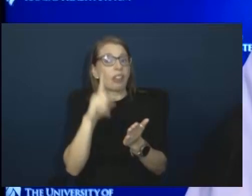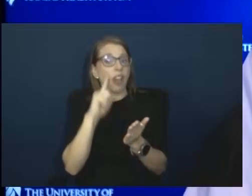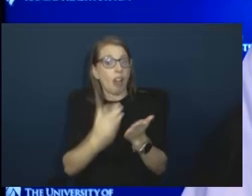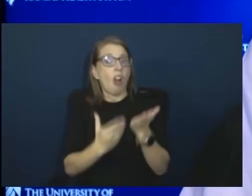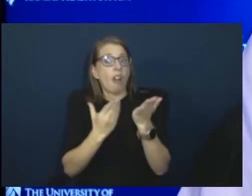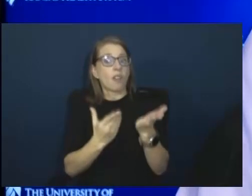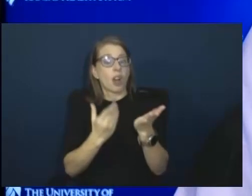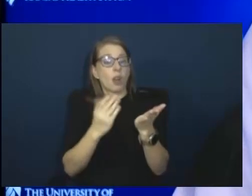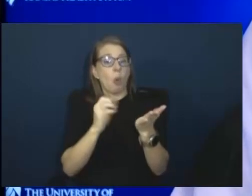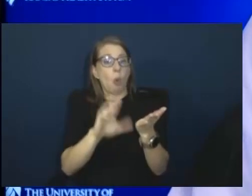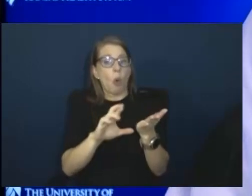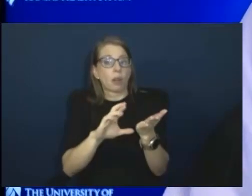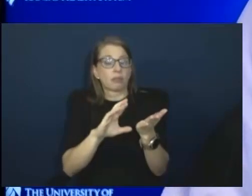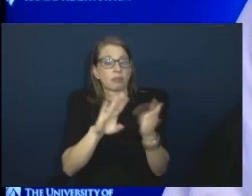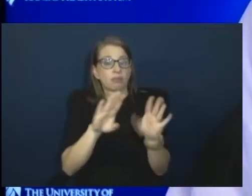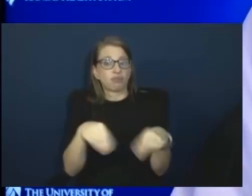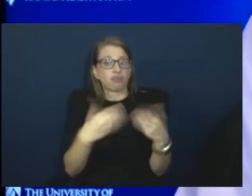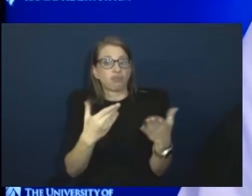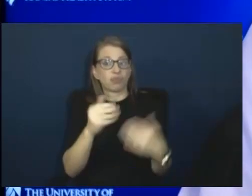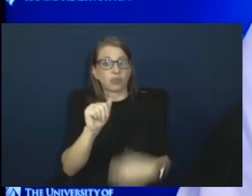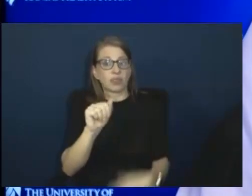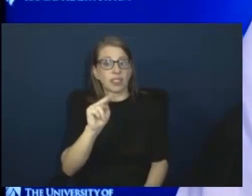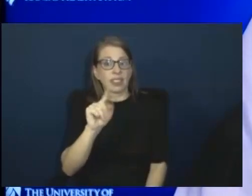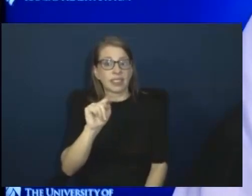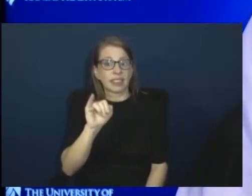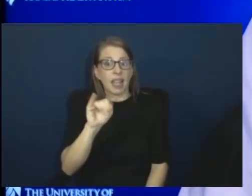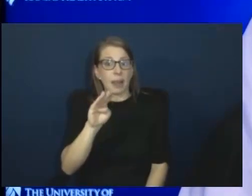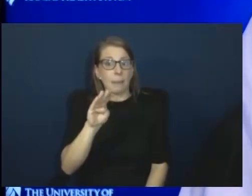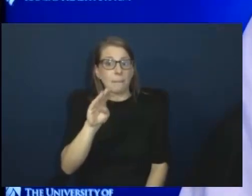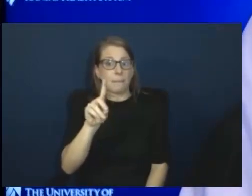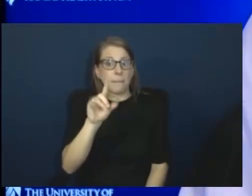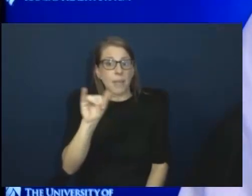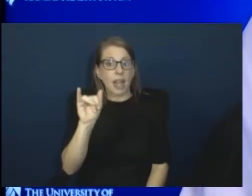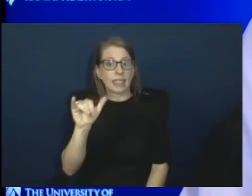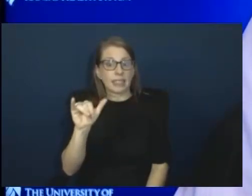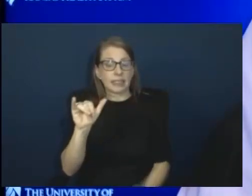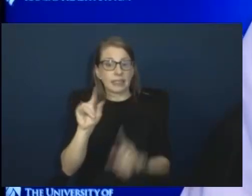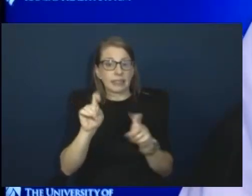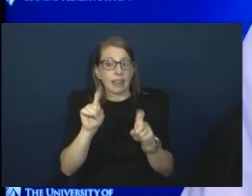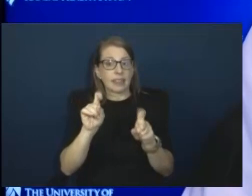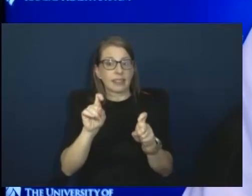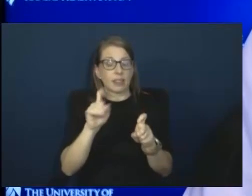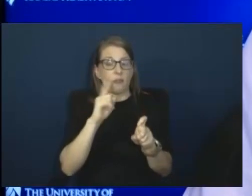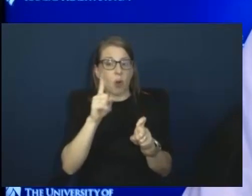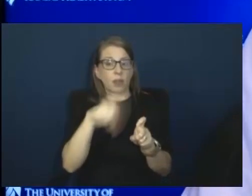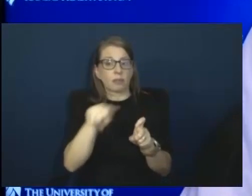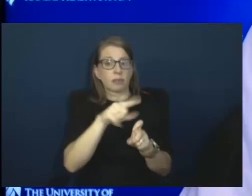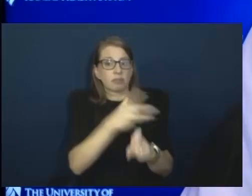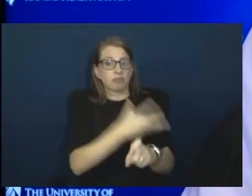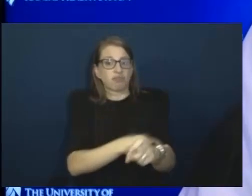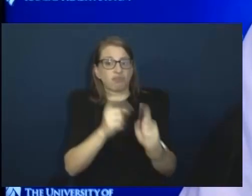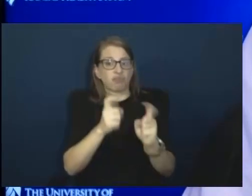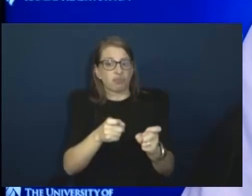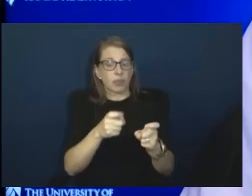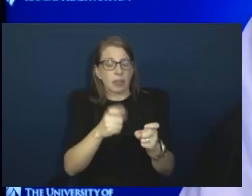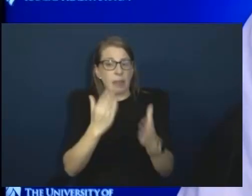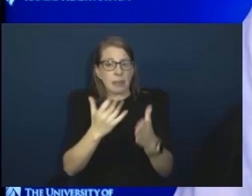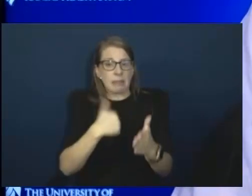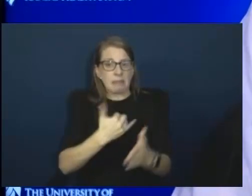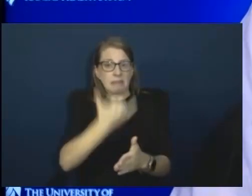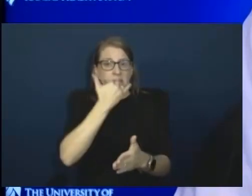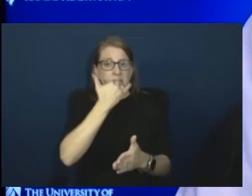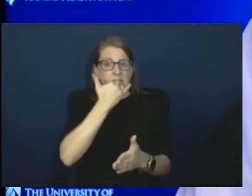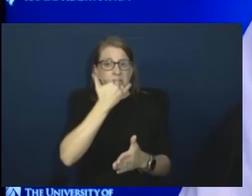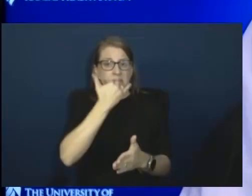giving antibody tests to those people that donate, but I certainly could be off. I don't know if the Red Cross is. Again, I think